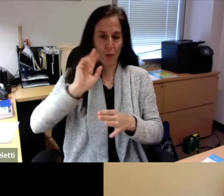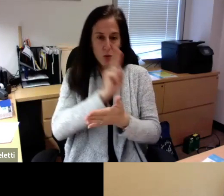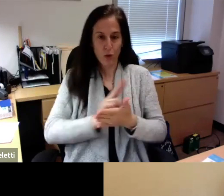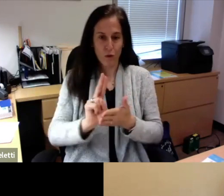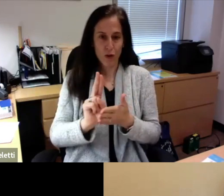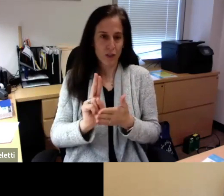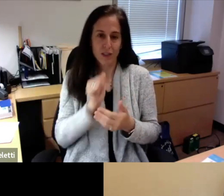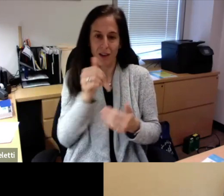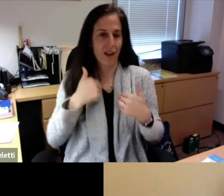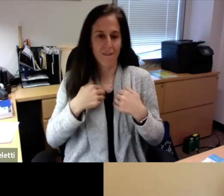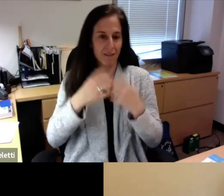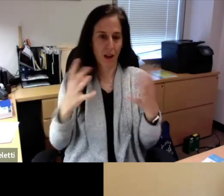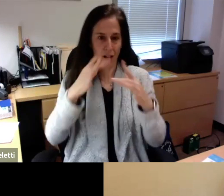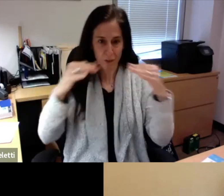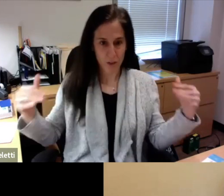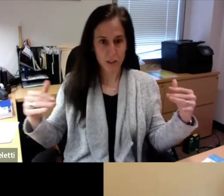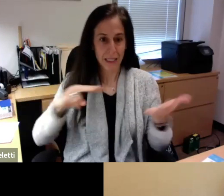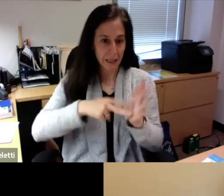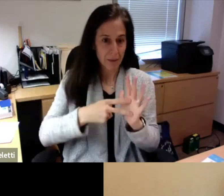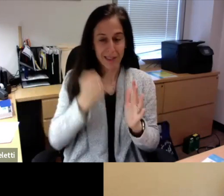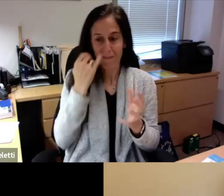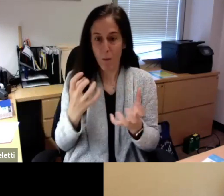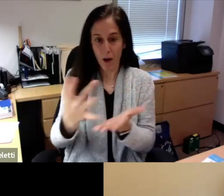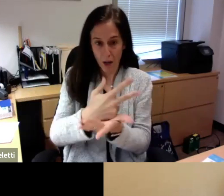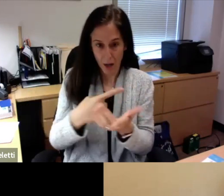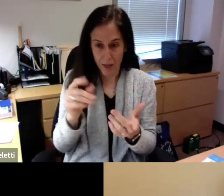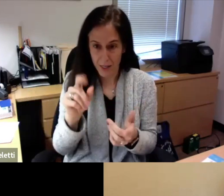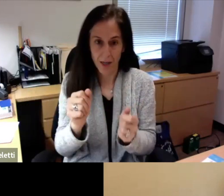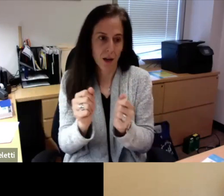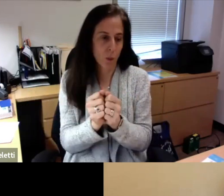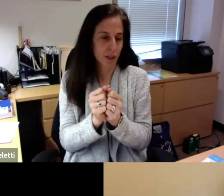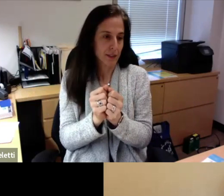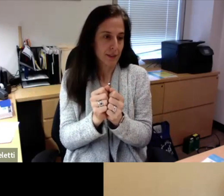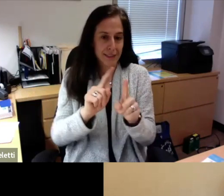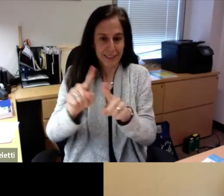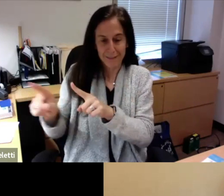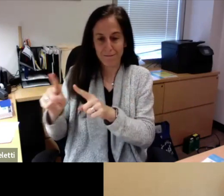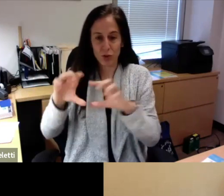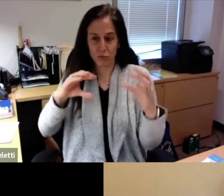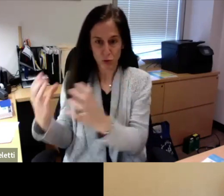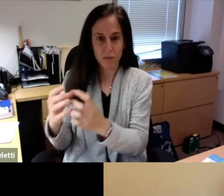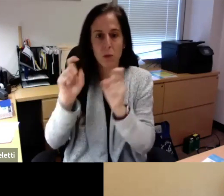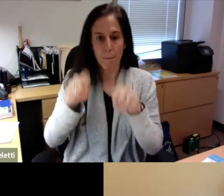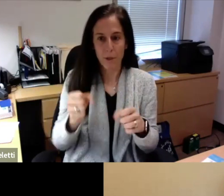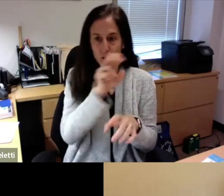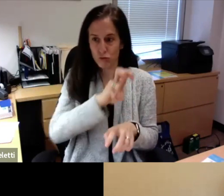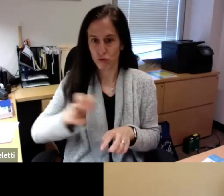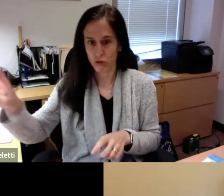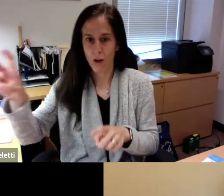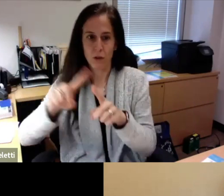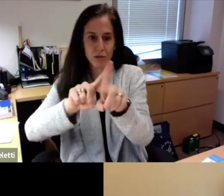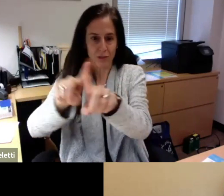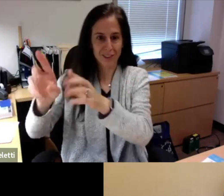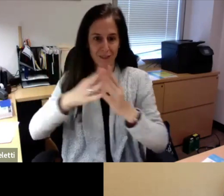former university, there wasn't a lot of diversity, which means if you want to collect data on a certain group of people and you don't have enough,